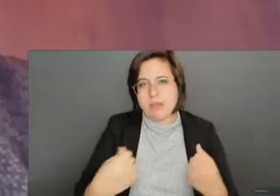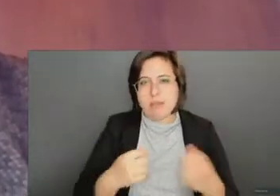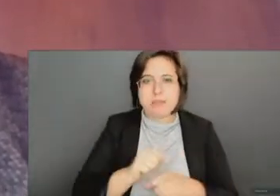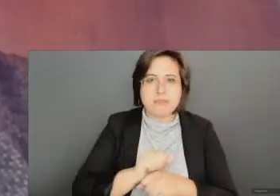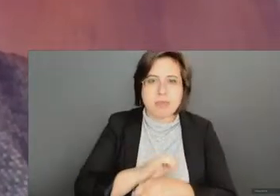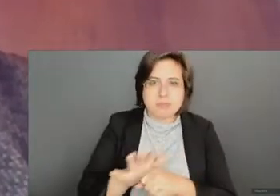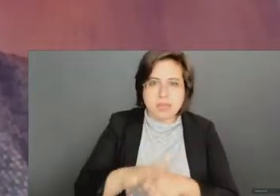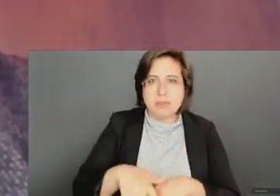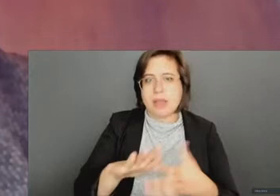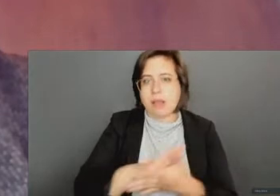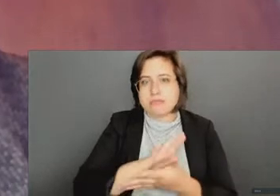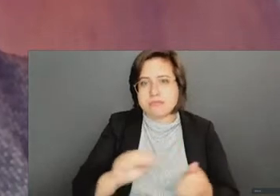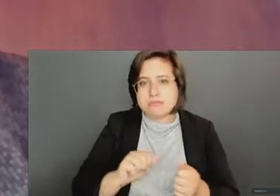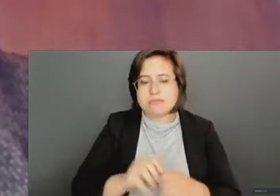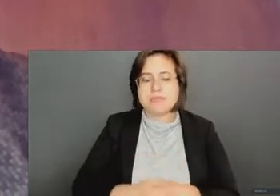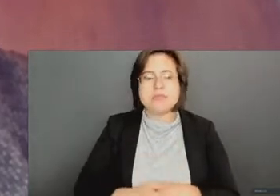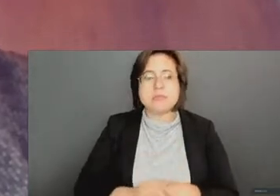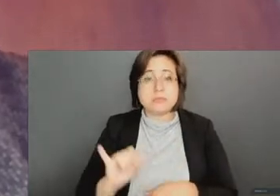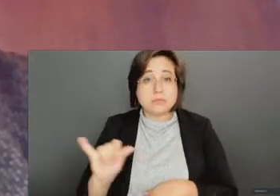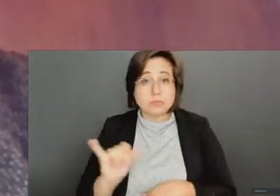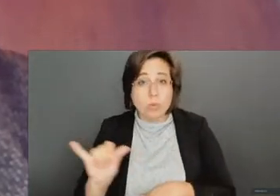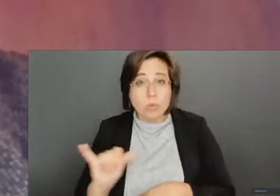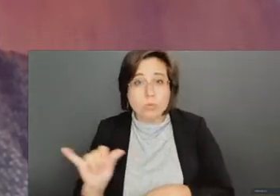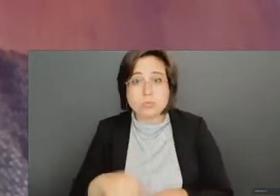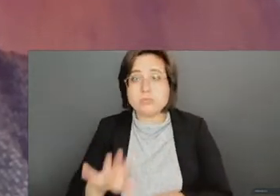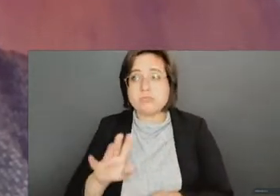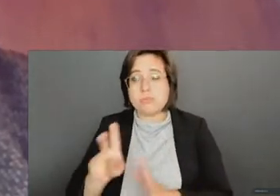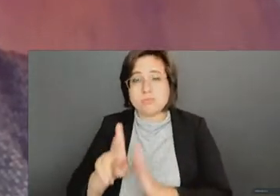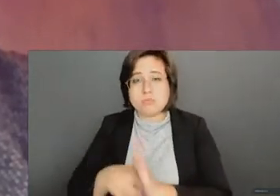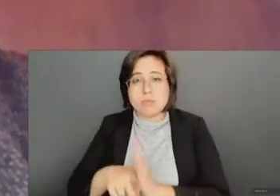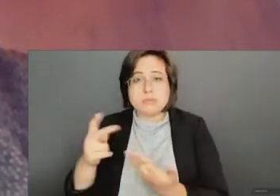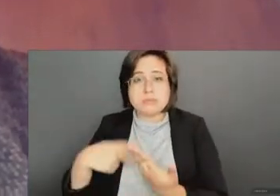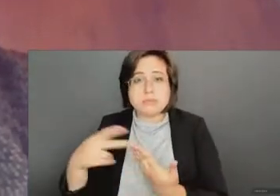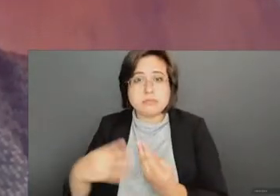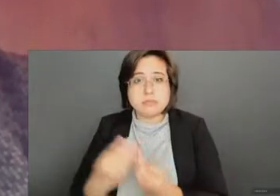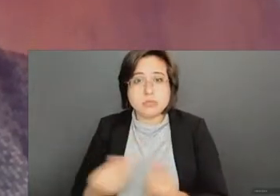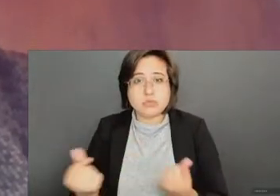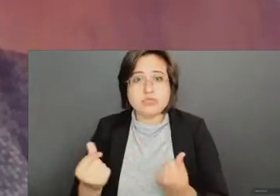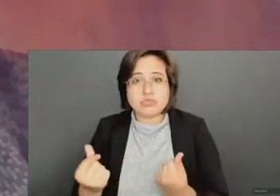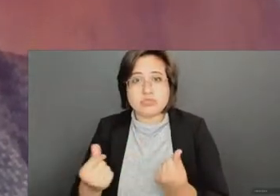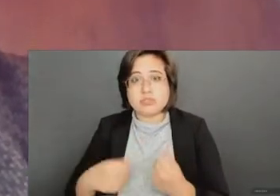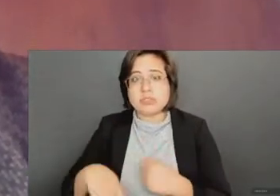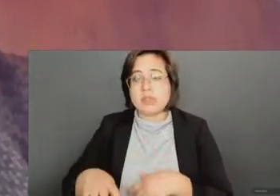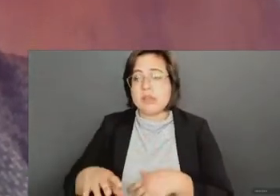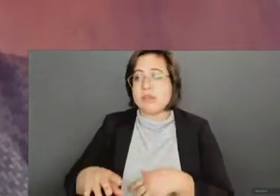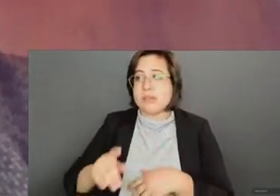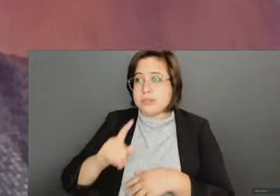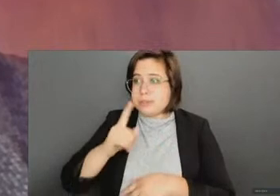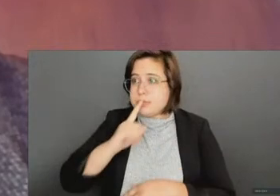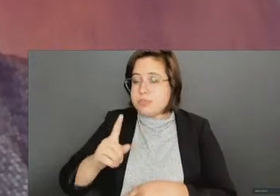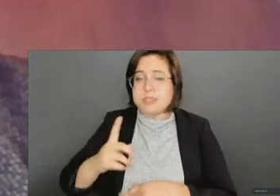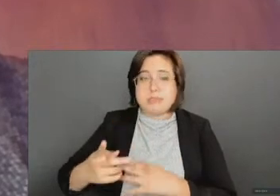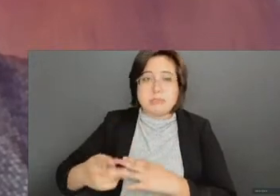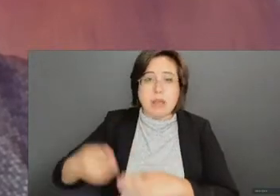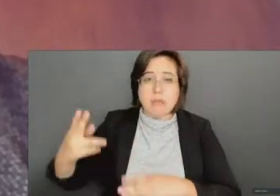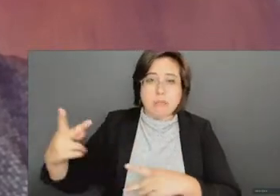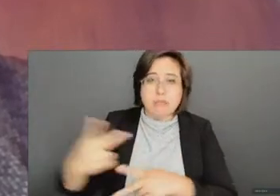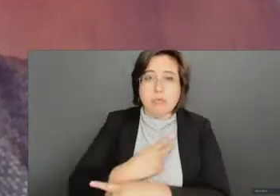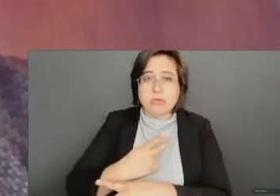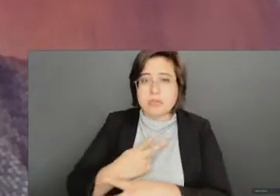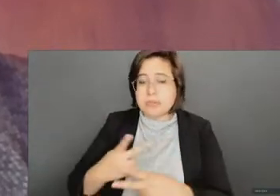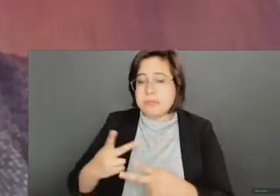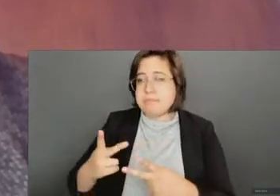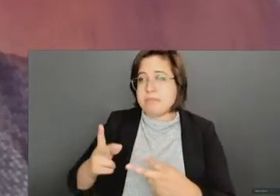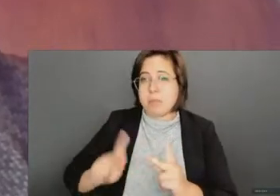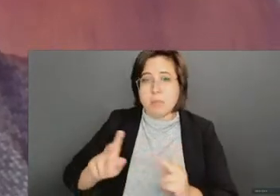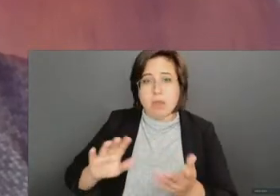disasters, as well in the policy and program solutions to turn back the highest viral pandemic morbidity and